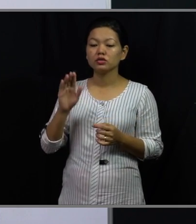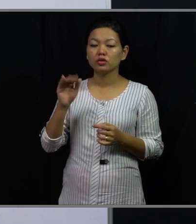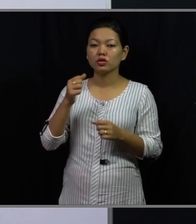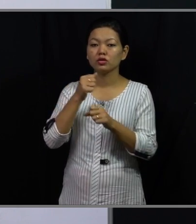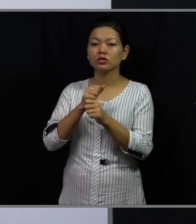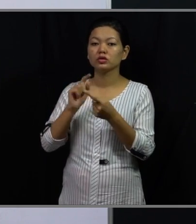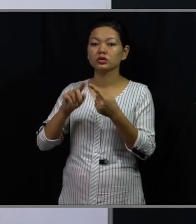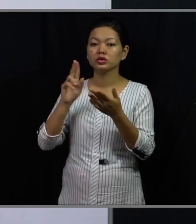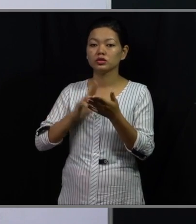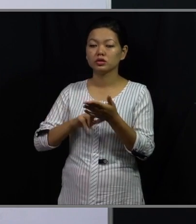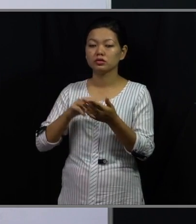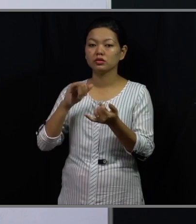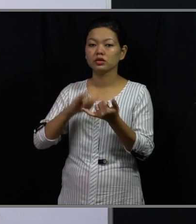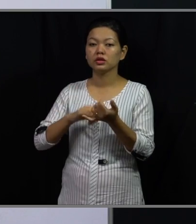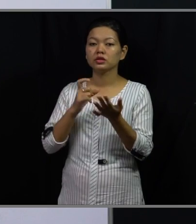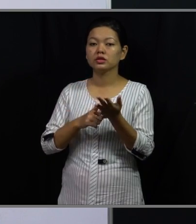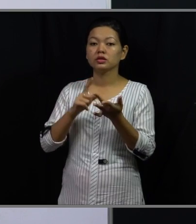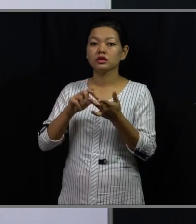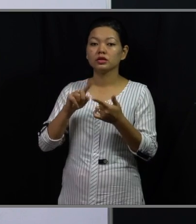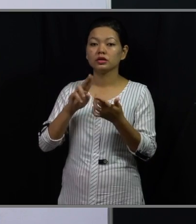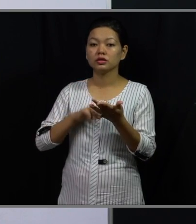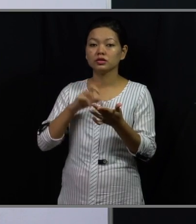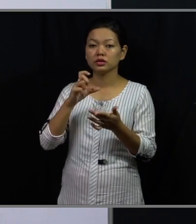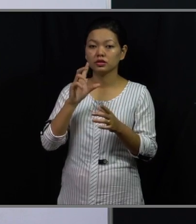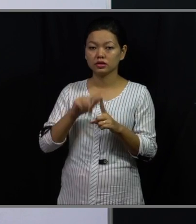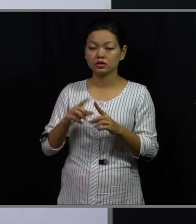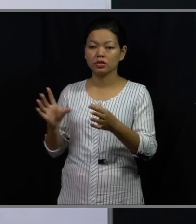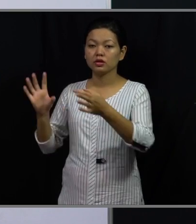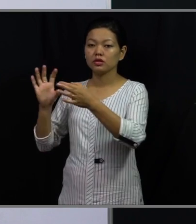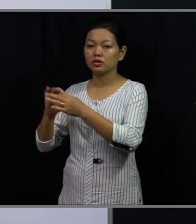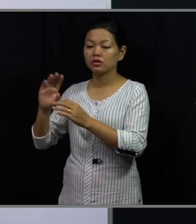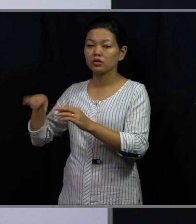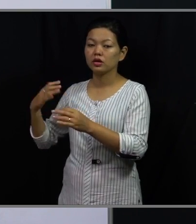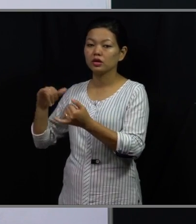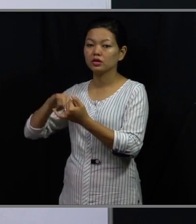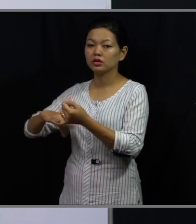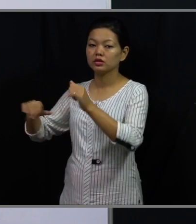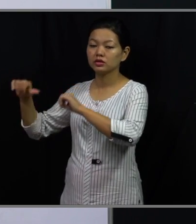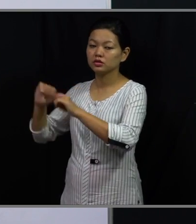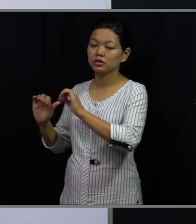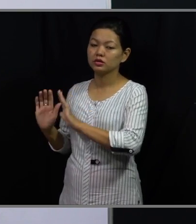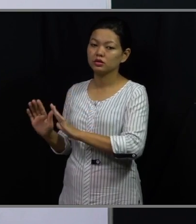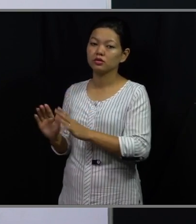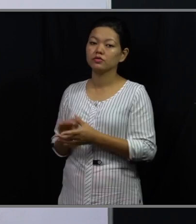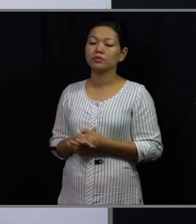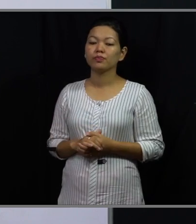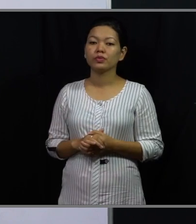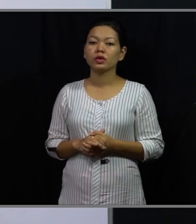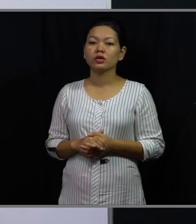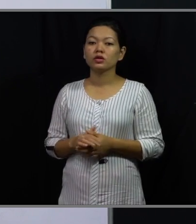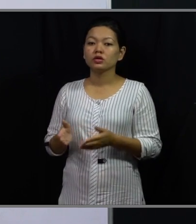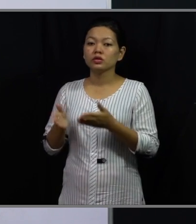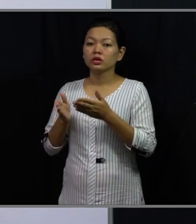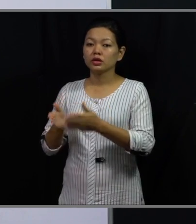to other sciences as well. Now, that is why it says that it encompasses all areas of